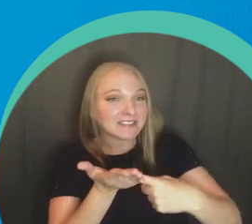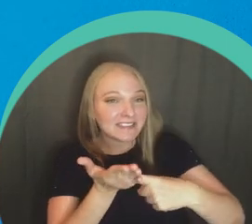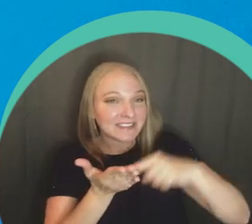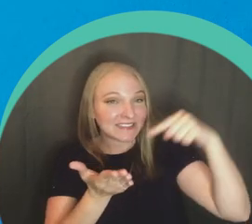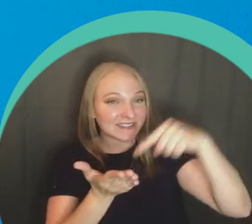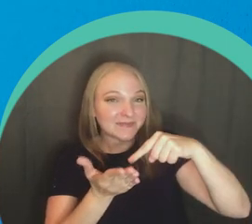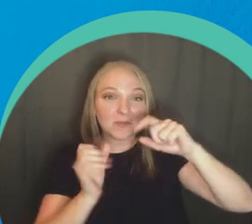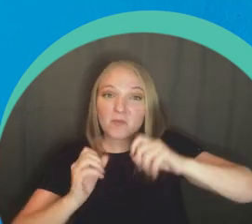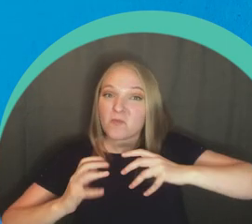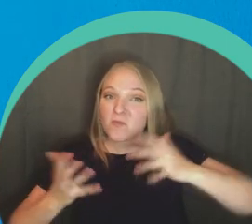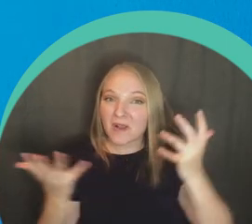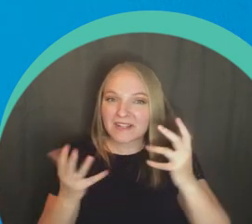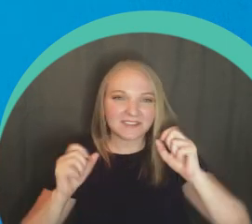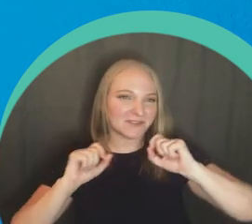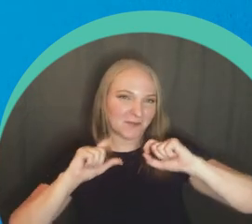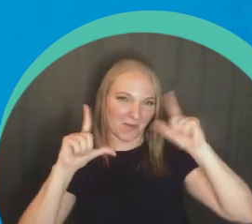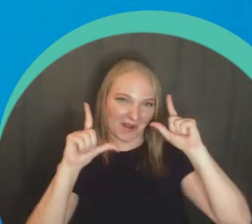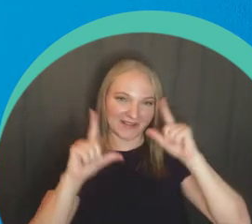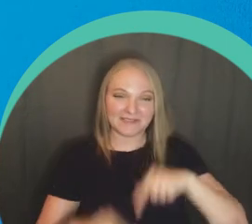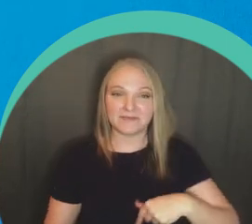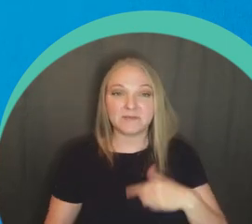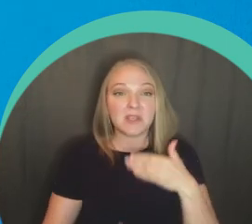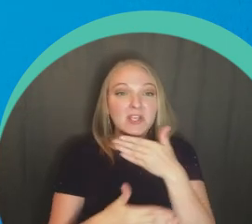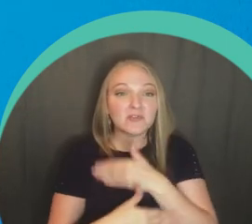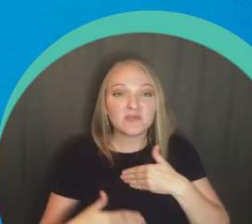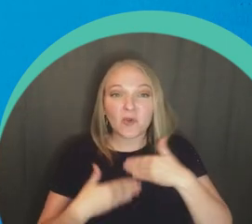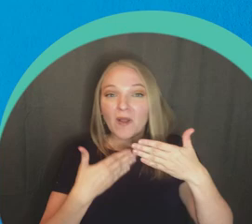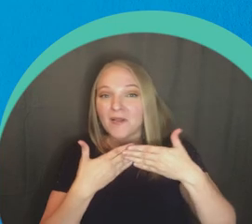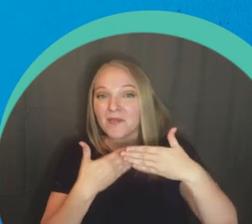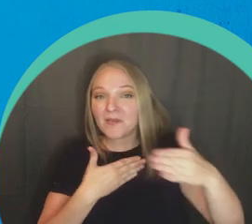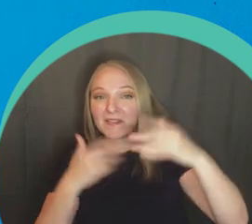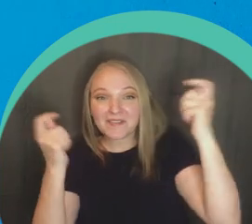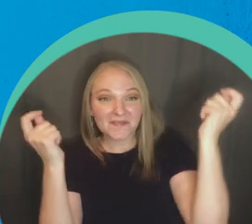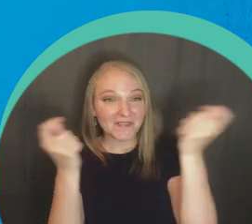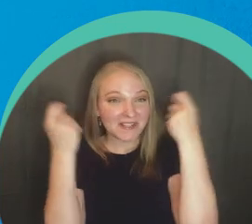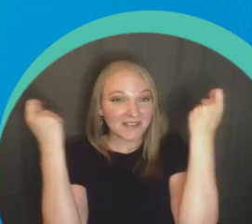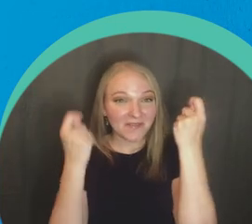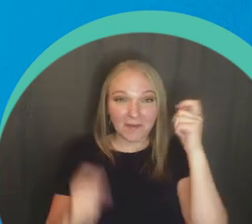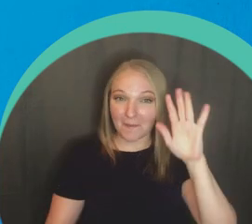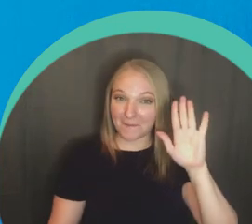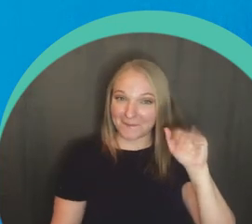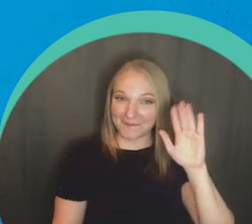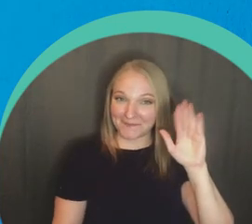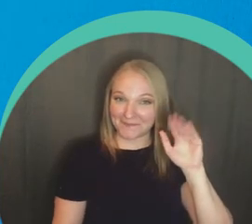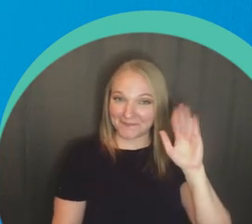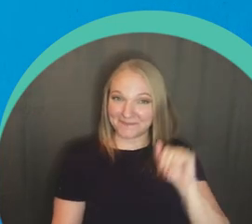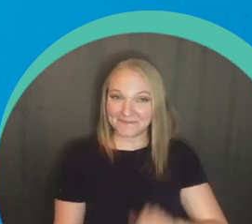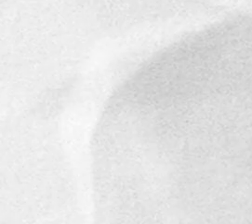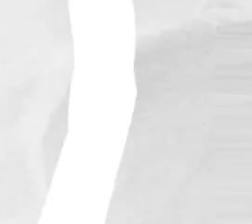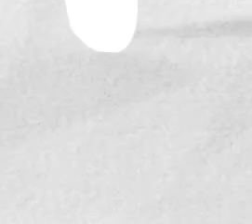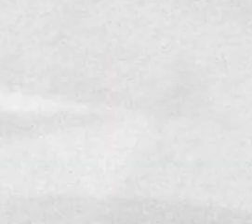surprises. I hope you enjoy the rest of the festival. Bye-bye!